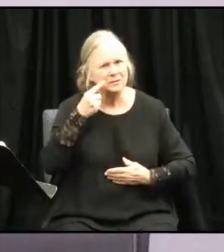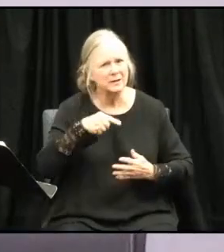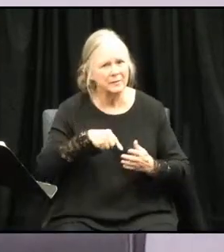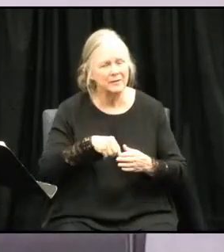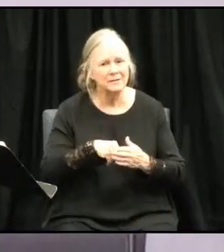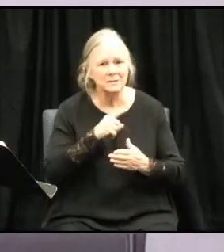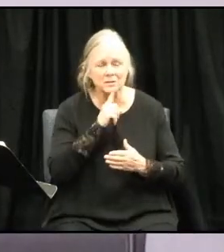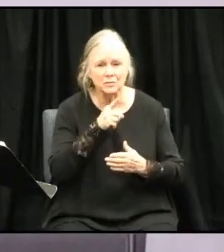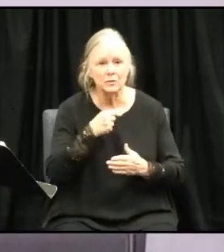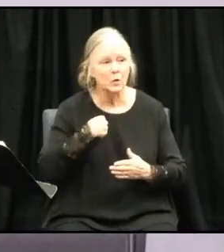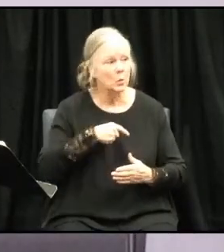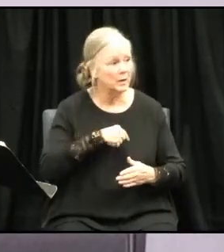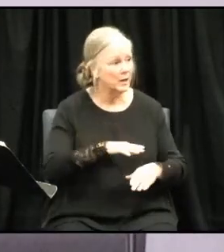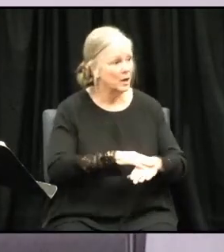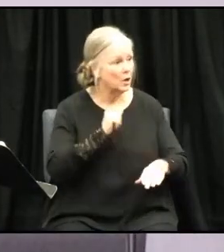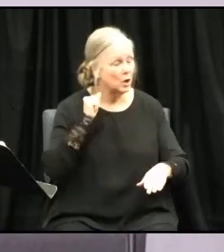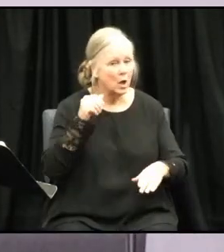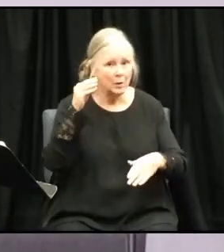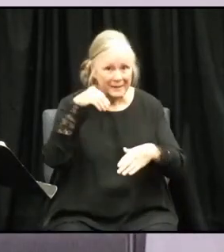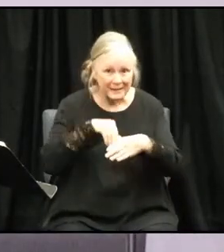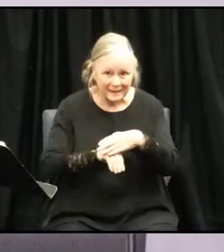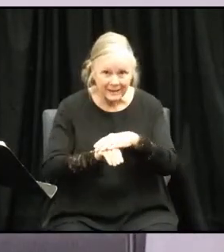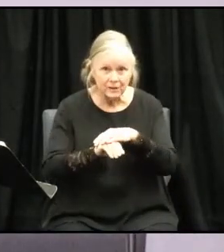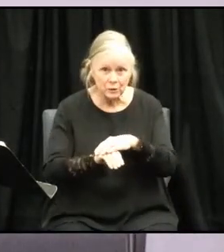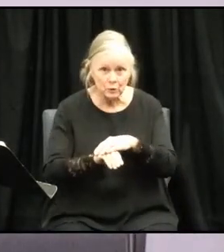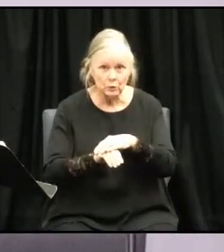We are called into the fellowship